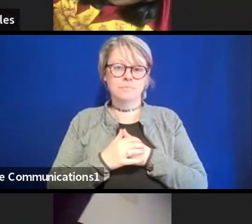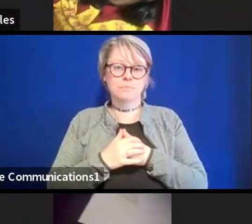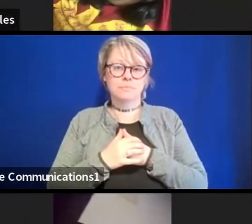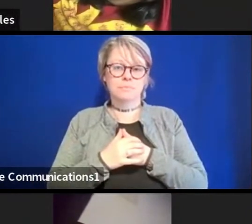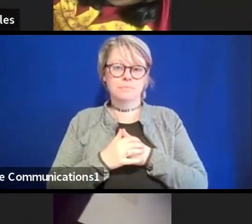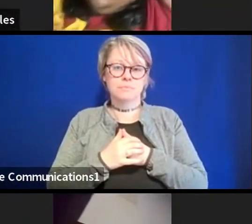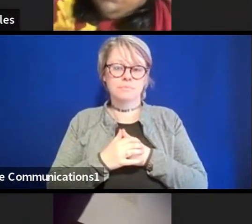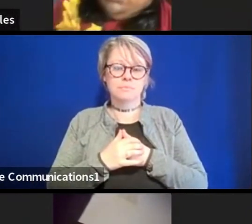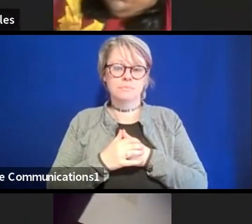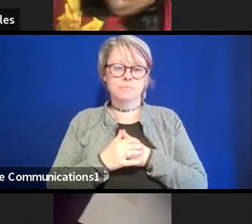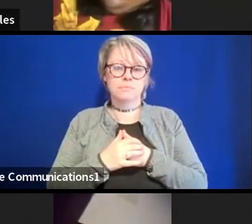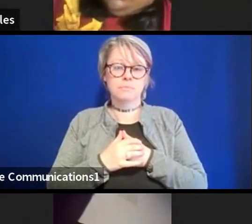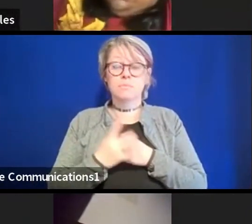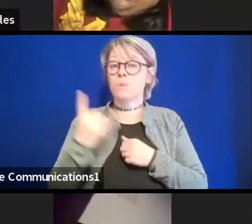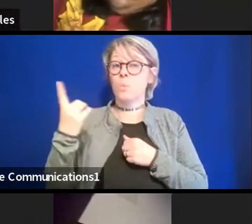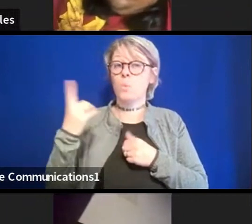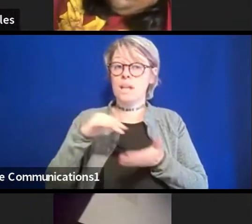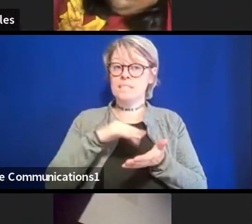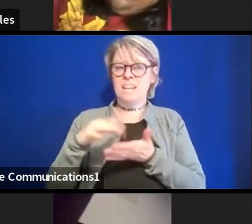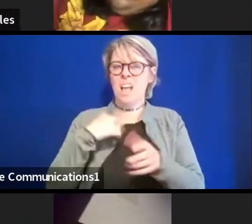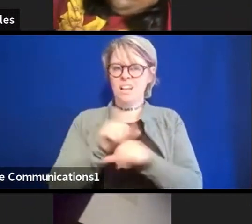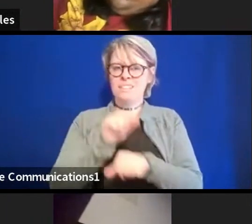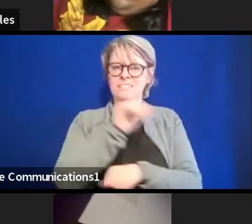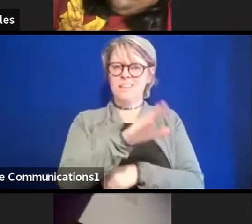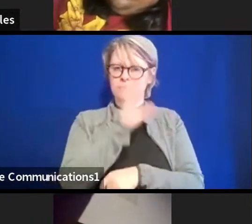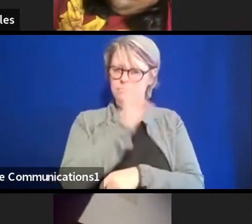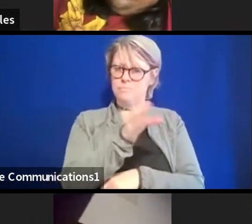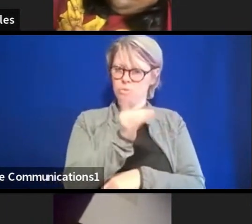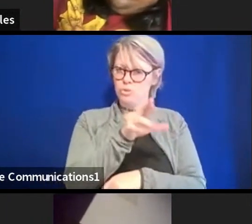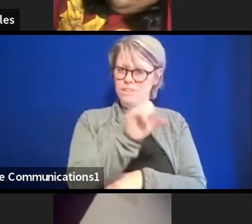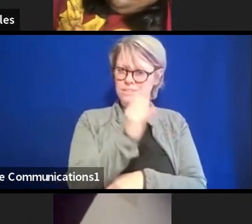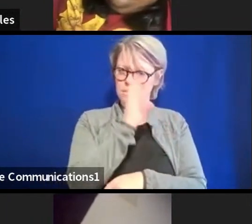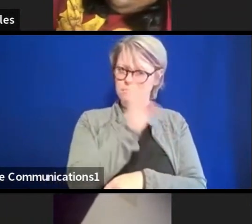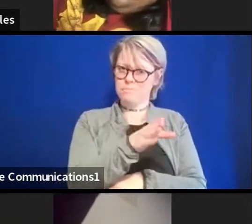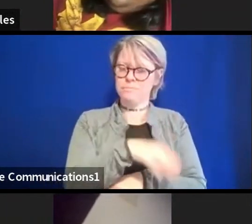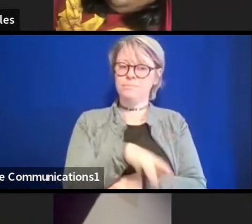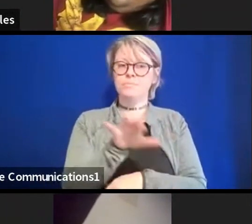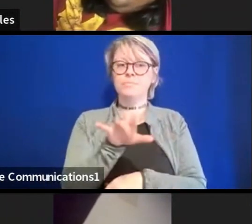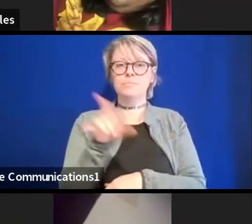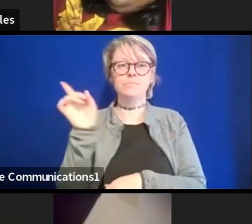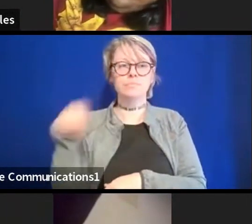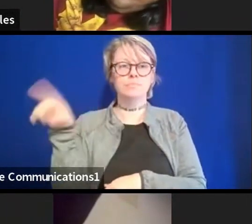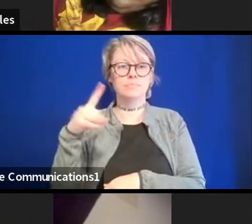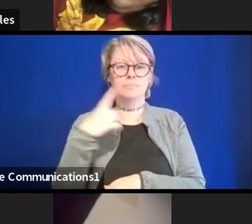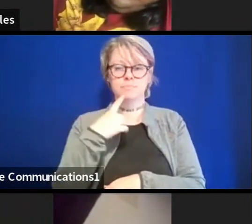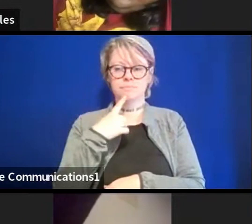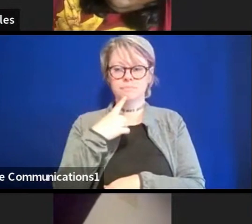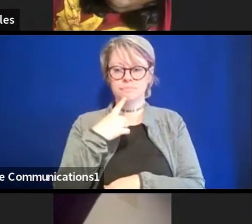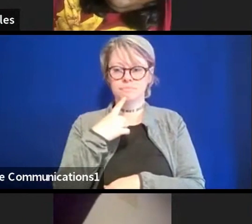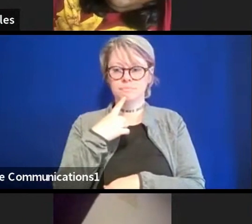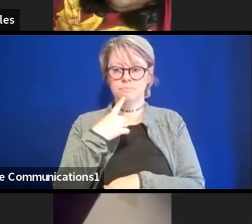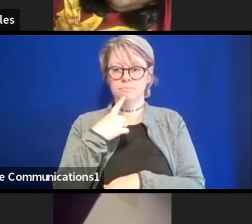what would I say? Part of the study that I sent to you, Doris, they were saying the cost